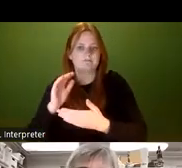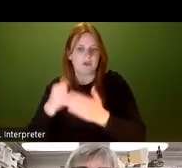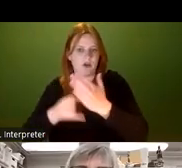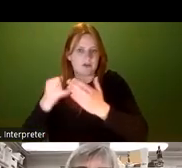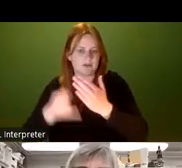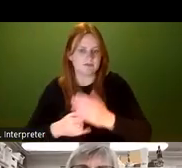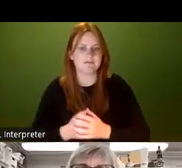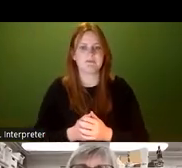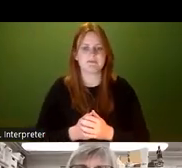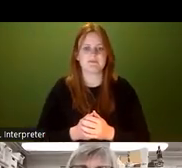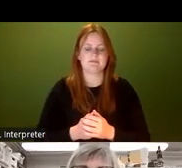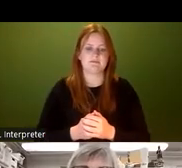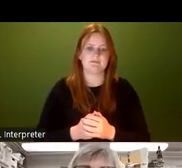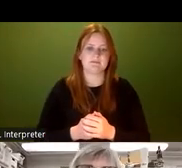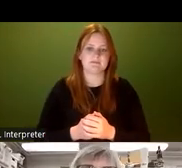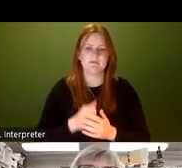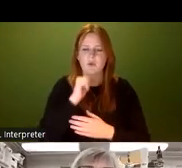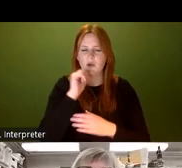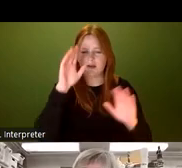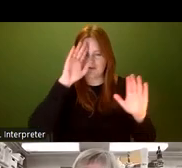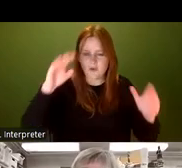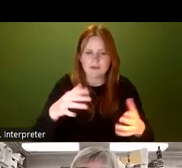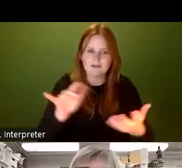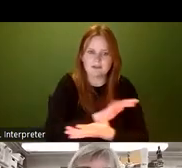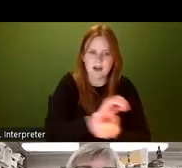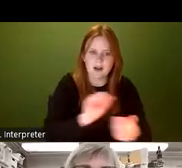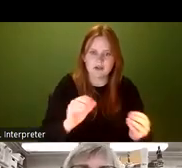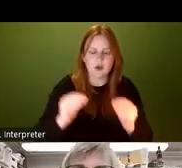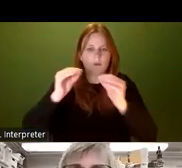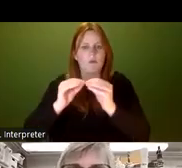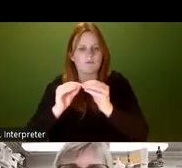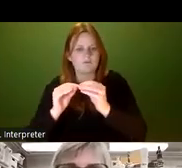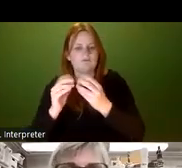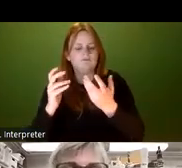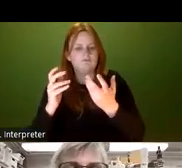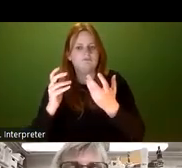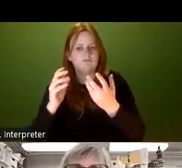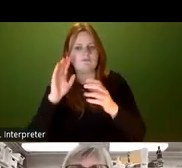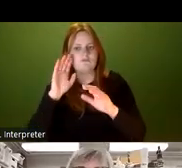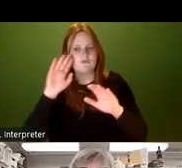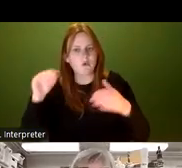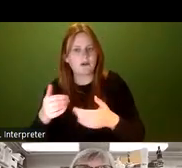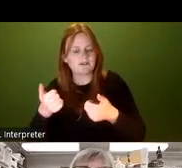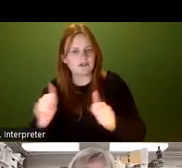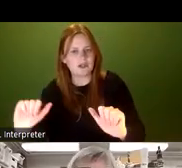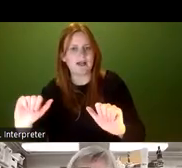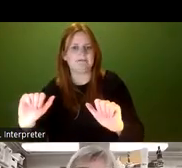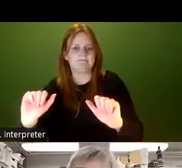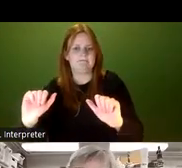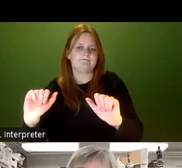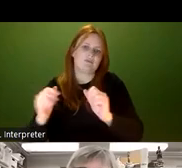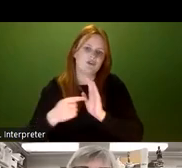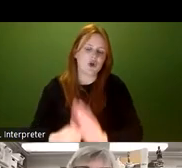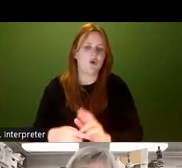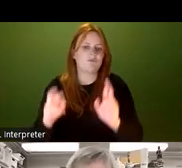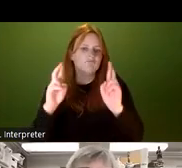of the decay and making my attempt to impart some hope. I also like